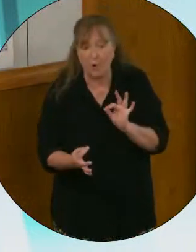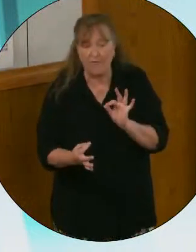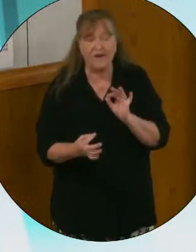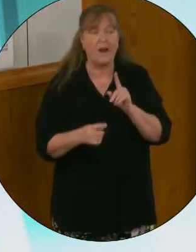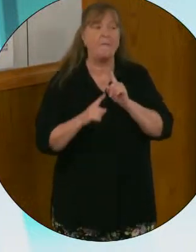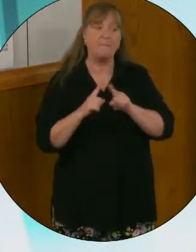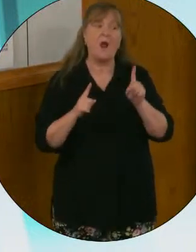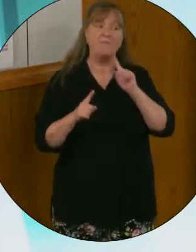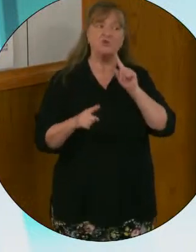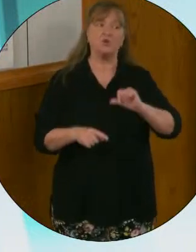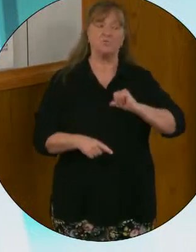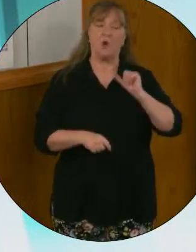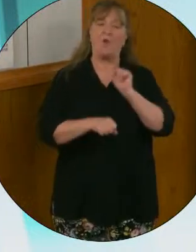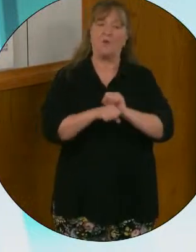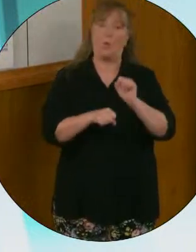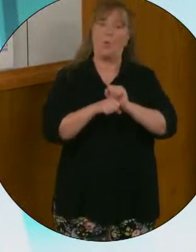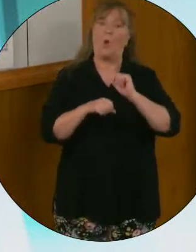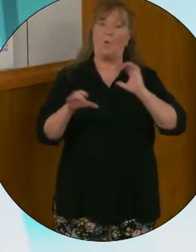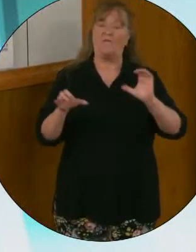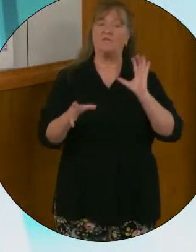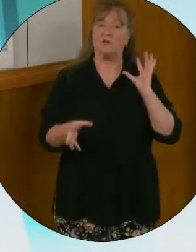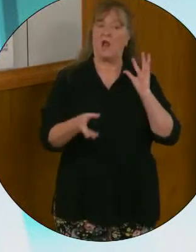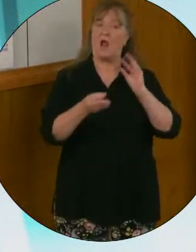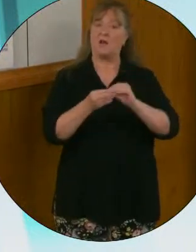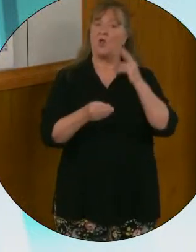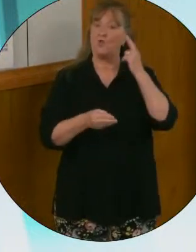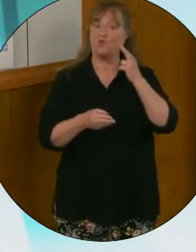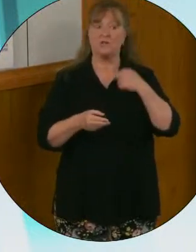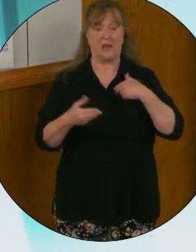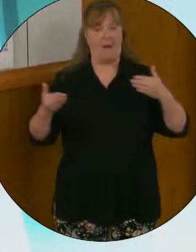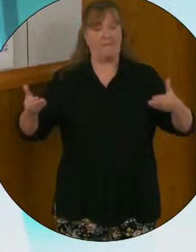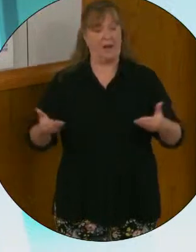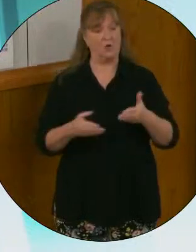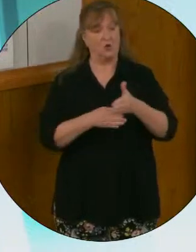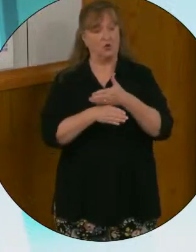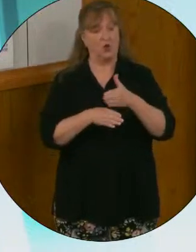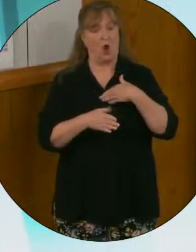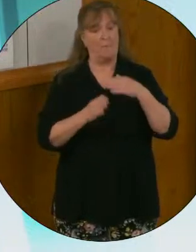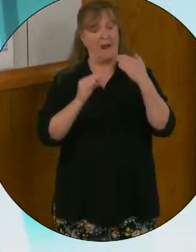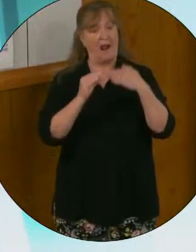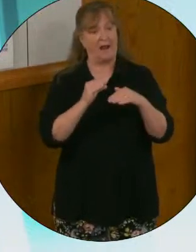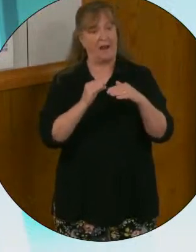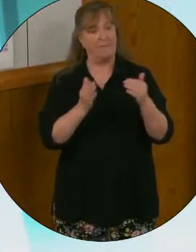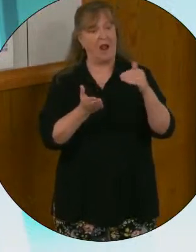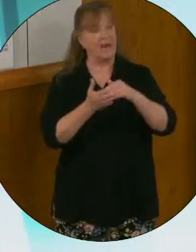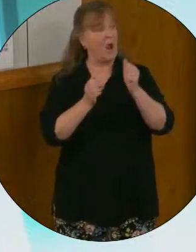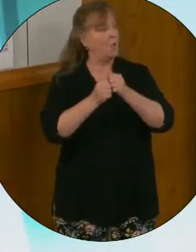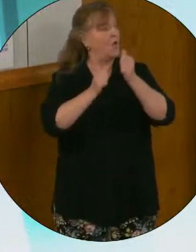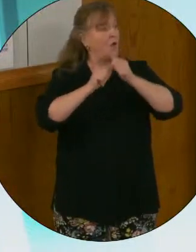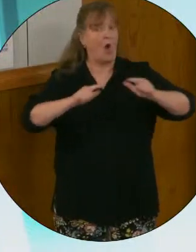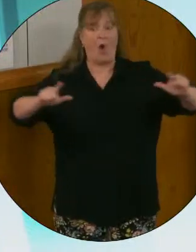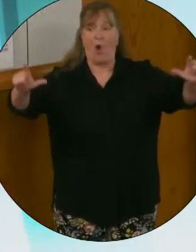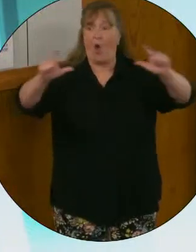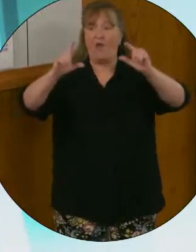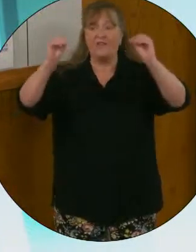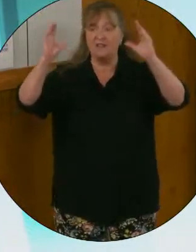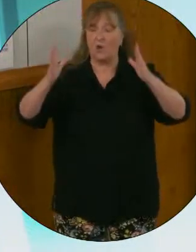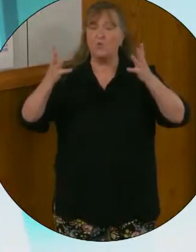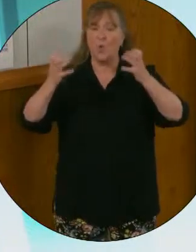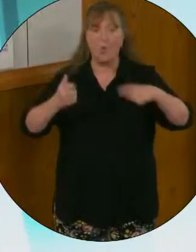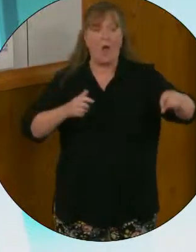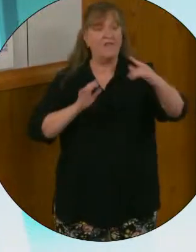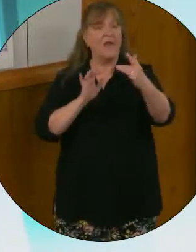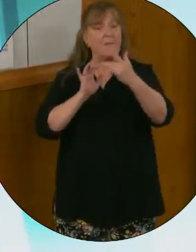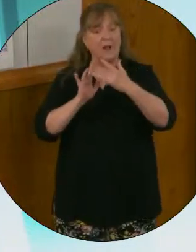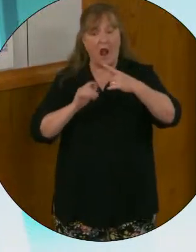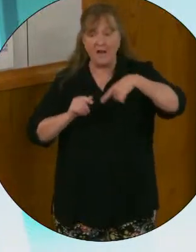just very proud of the work we've had to done. And the reason I'm up here is to share my email again with all the teachers, because we want them to contact